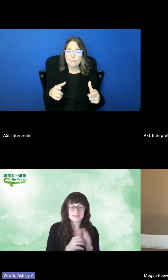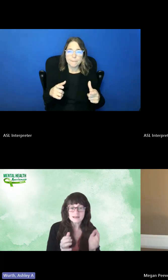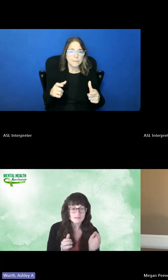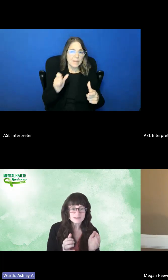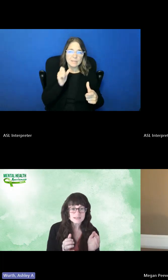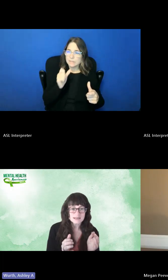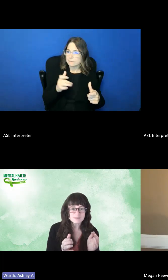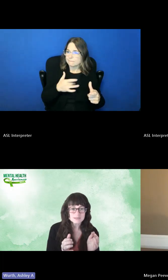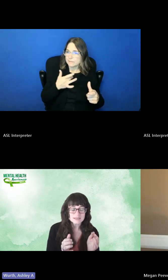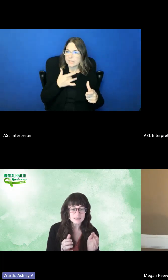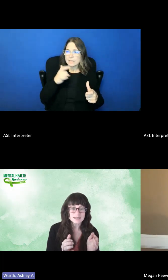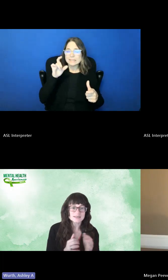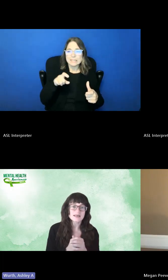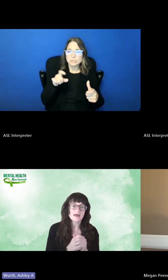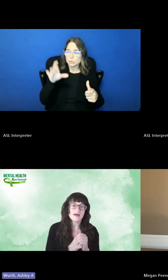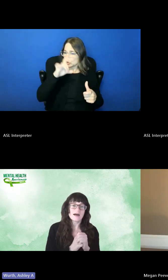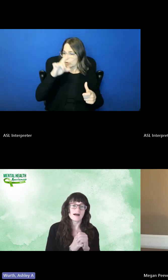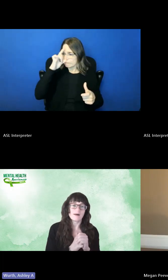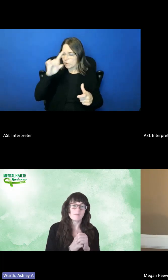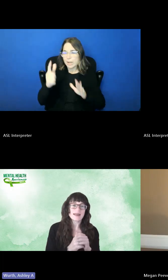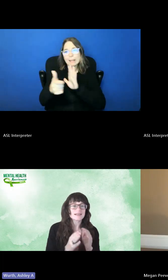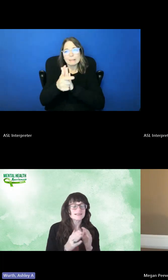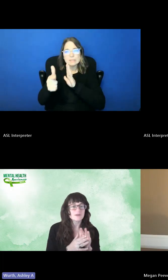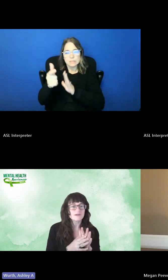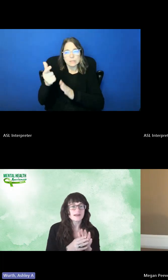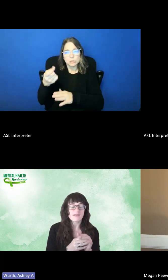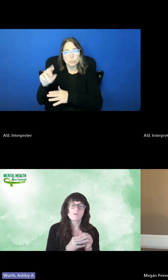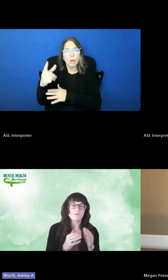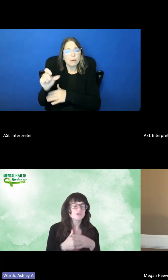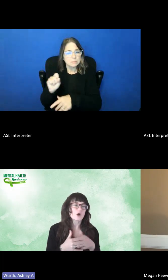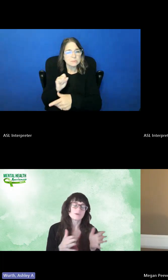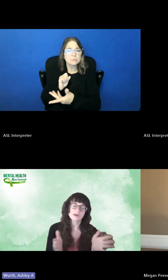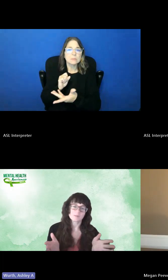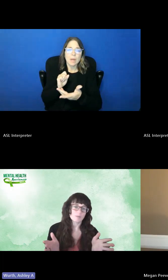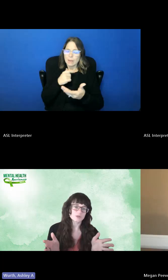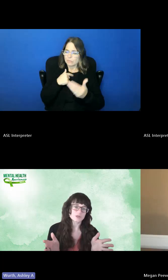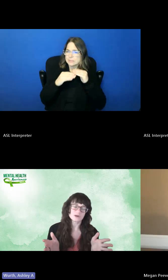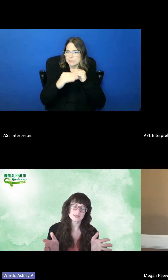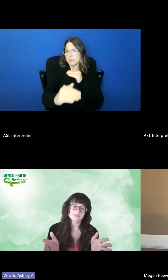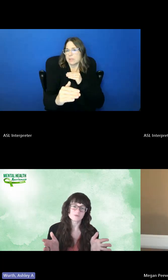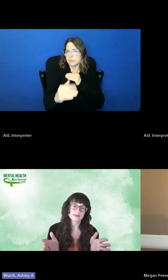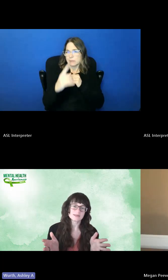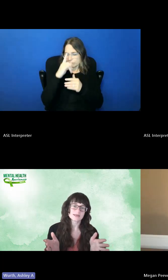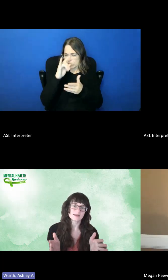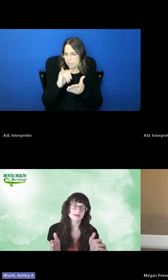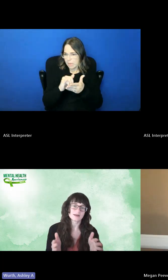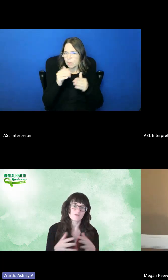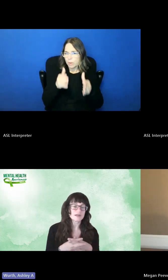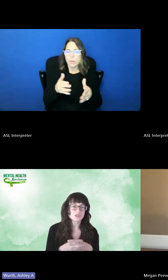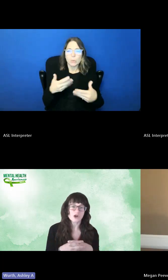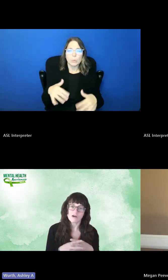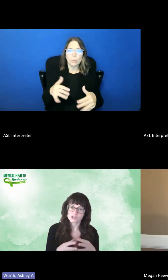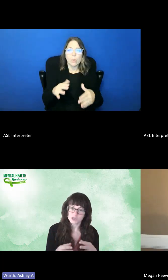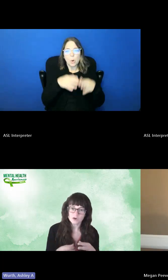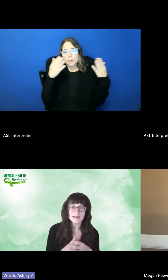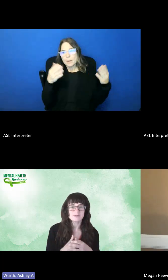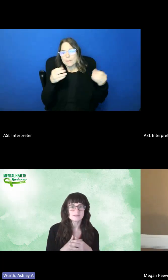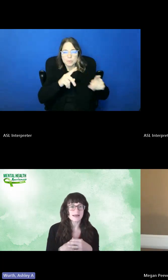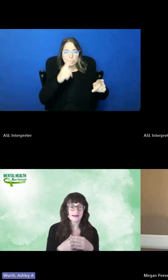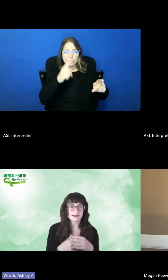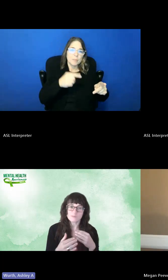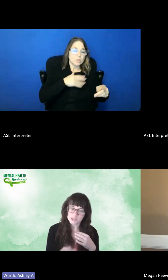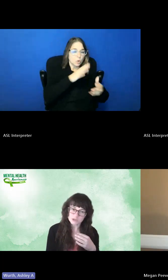felt the need to seek illicit substances, and had stability in that way, which opened up opportunities for me to,